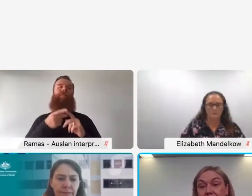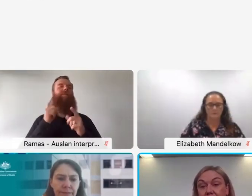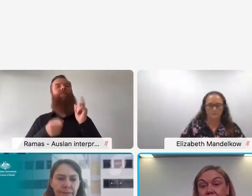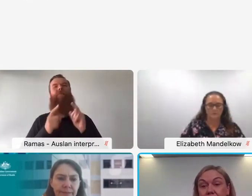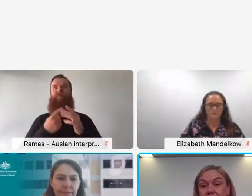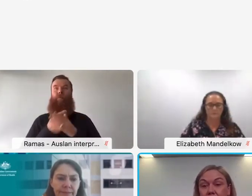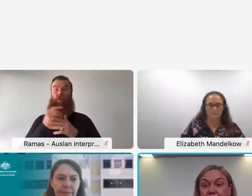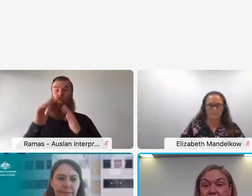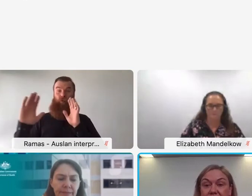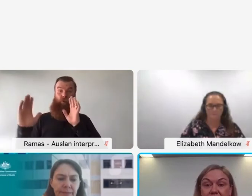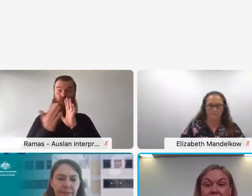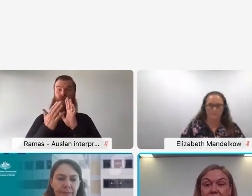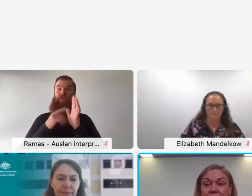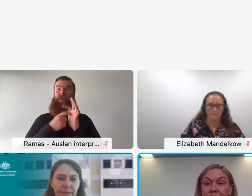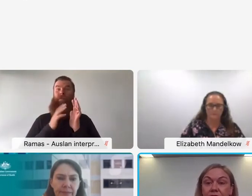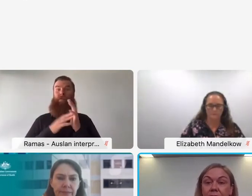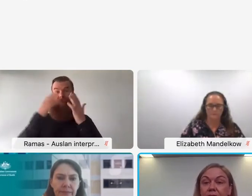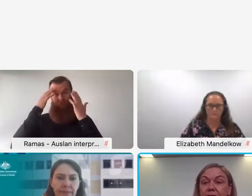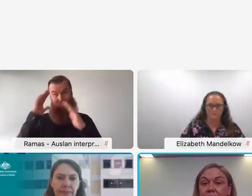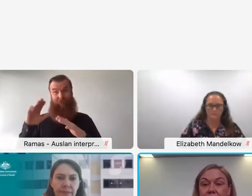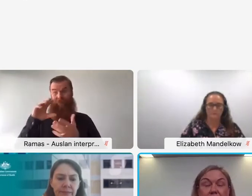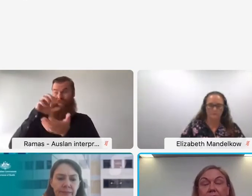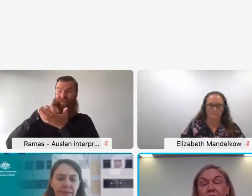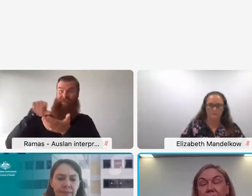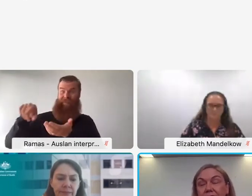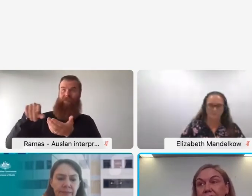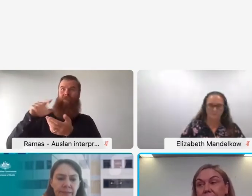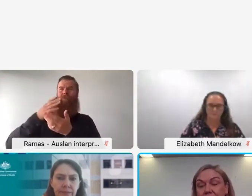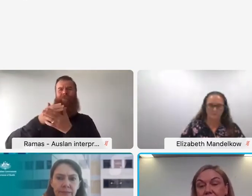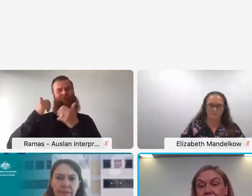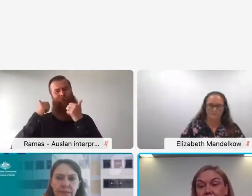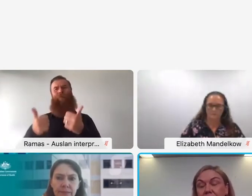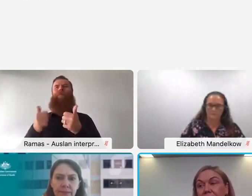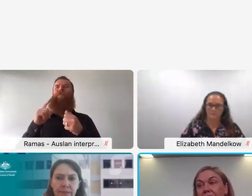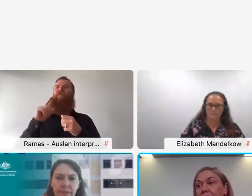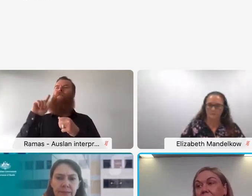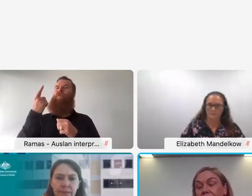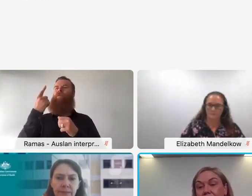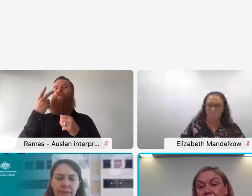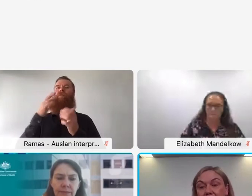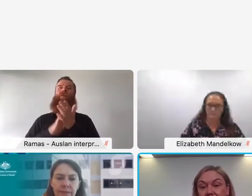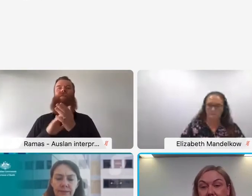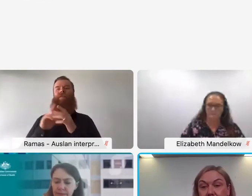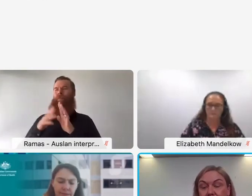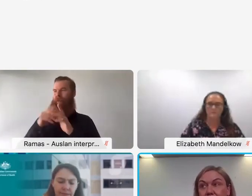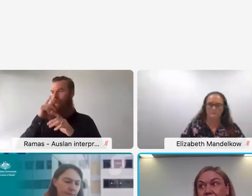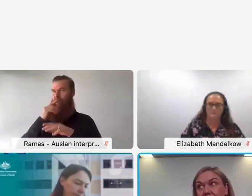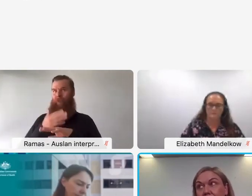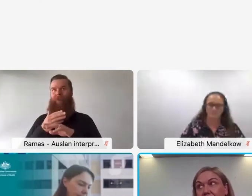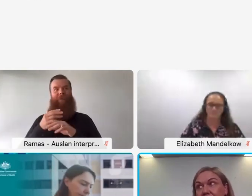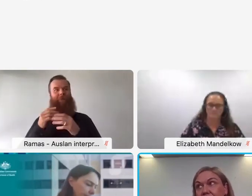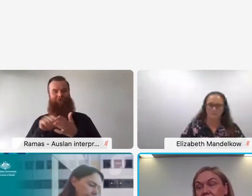is really fantastic for the first 3 months, as it allows workers to save up their money for their